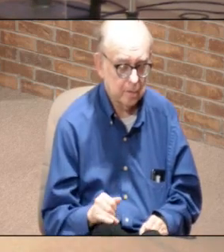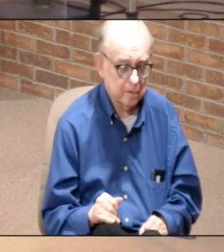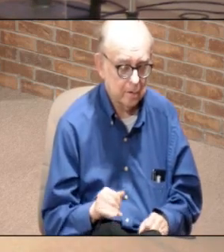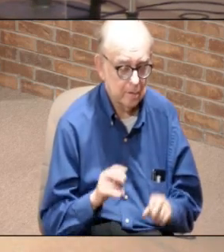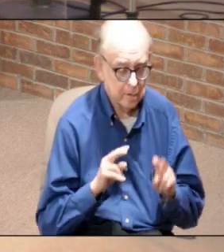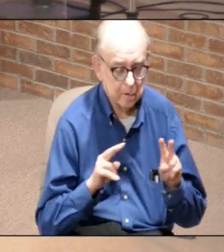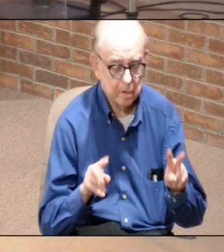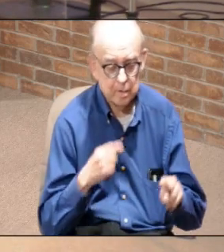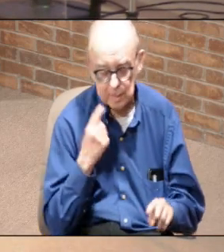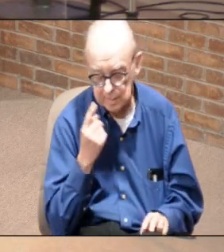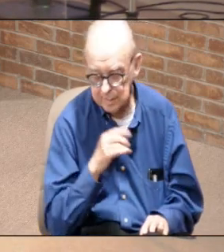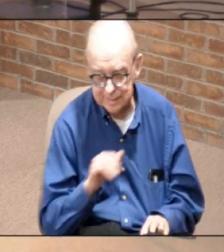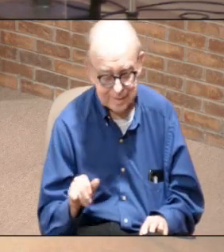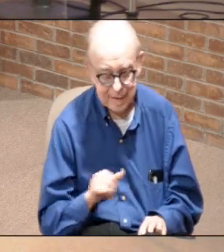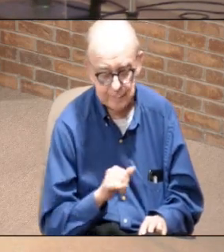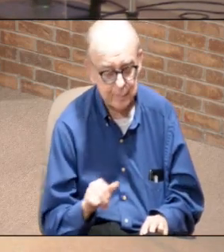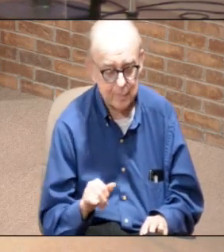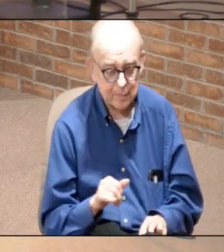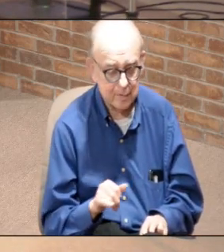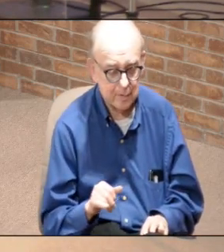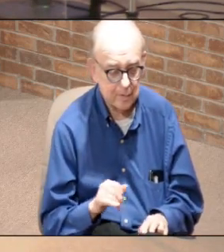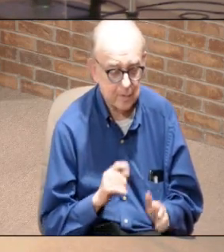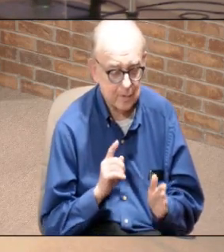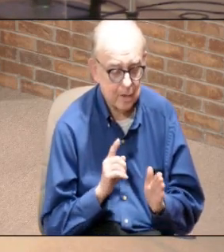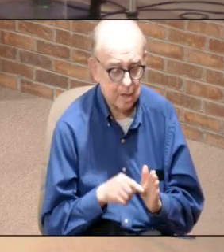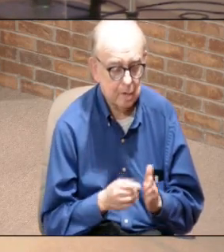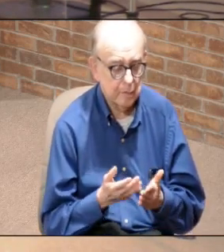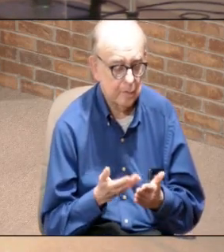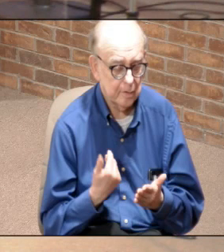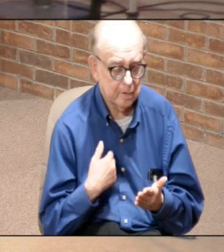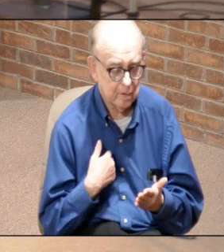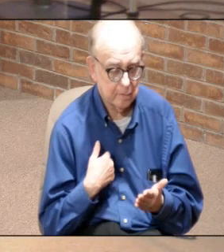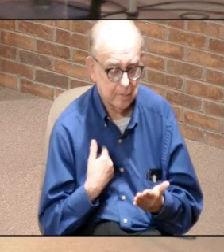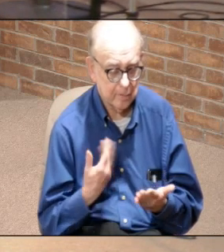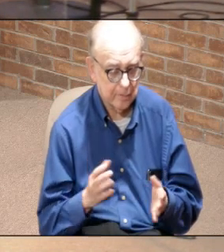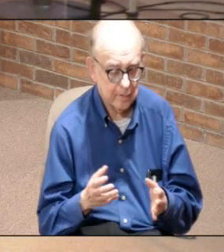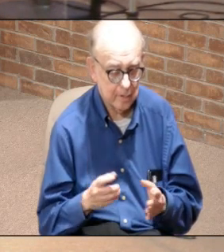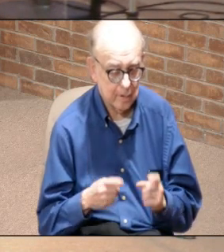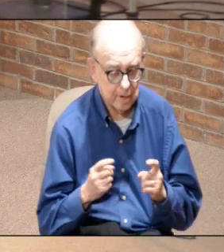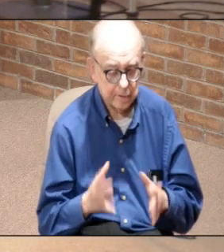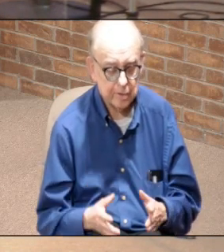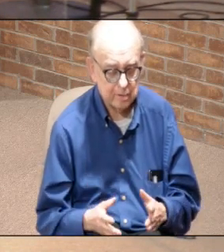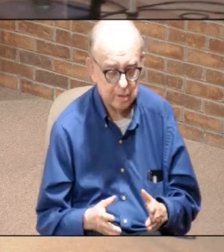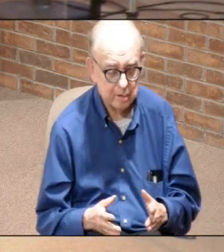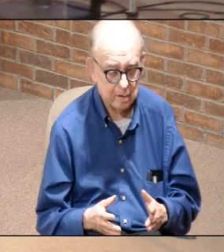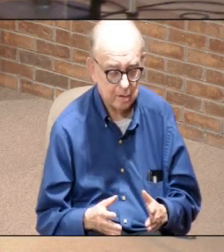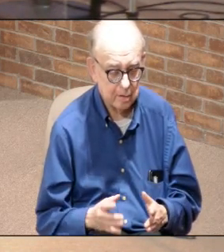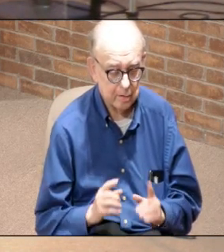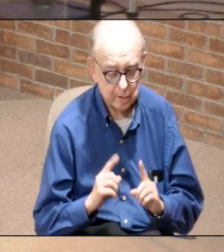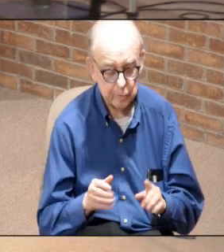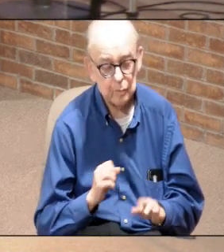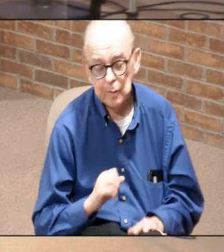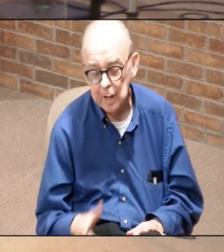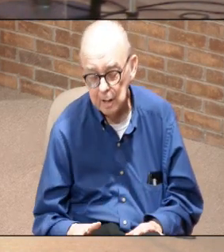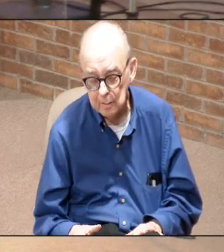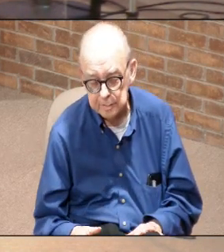looked exactly the way I looked the moment before I was a sinner destined for hell.